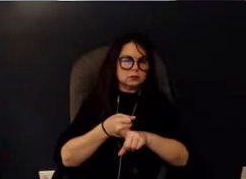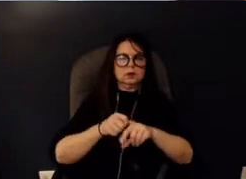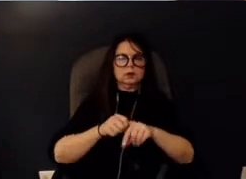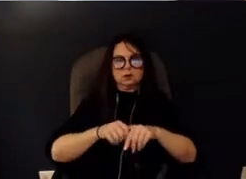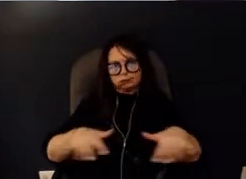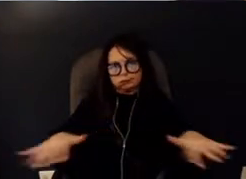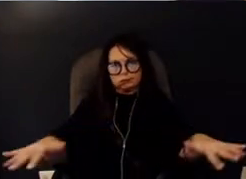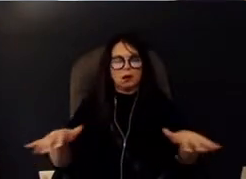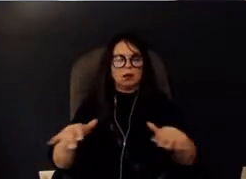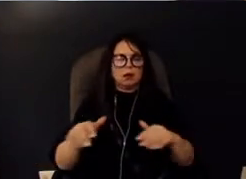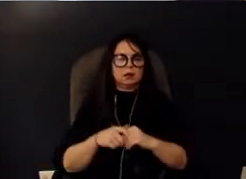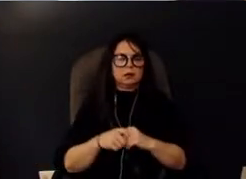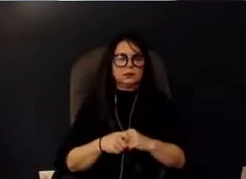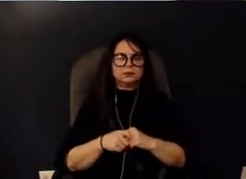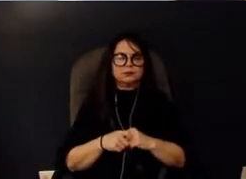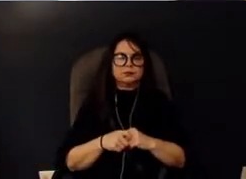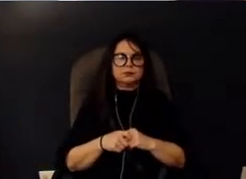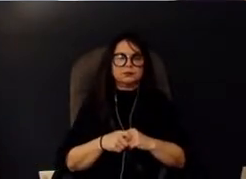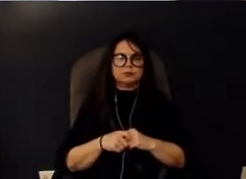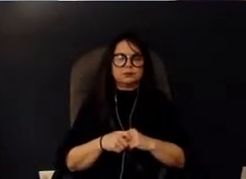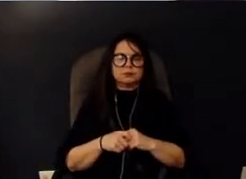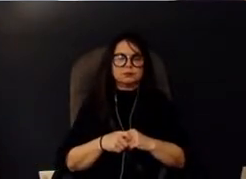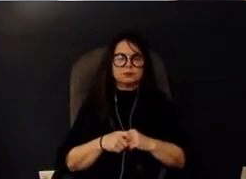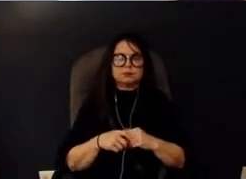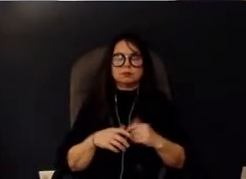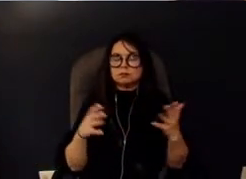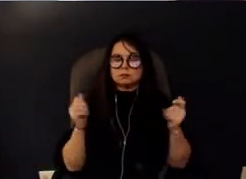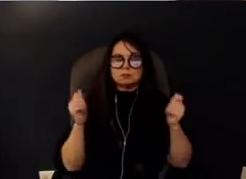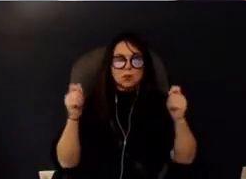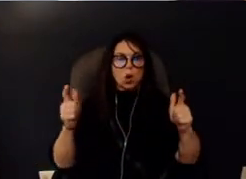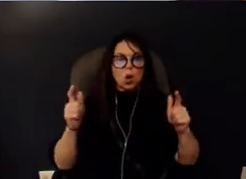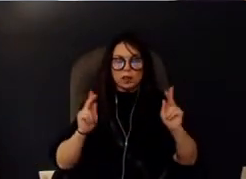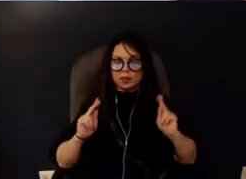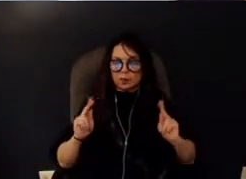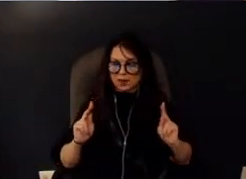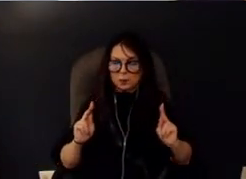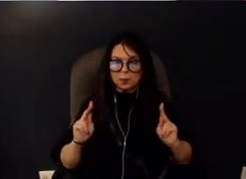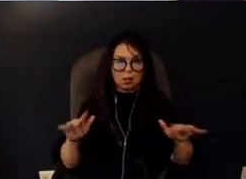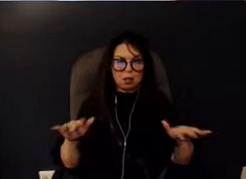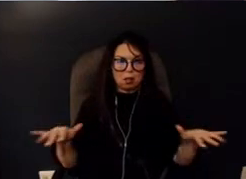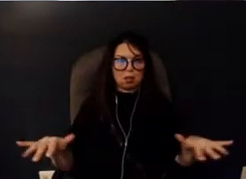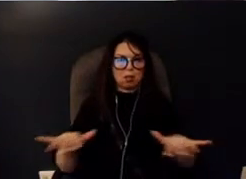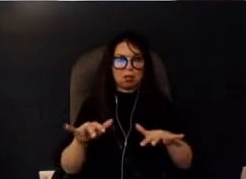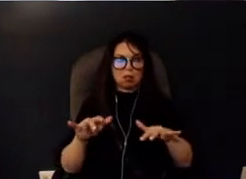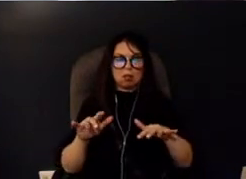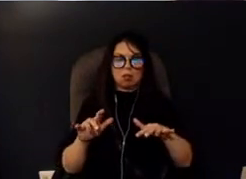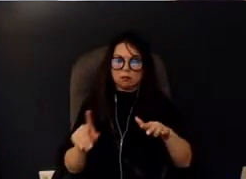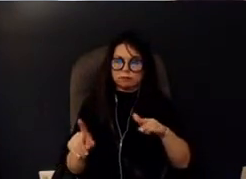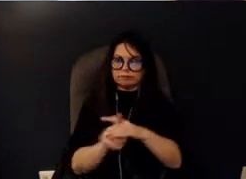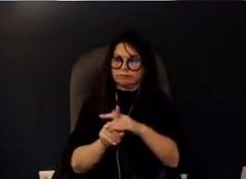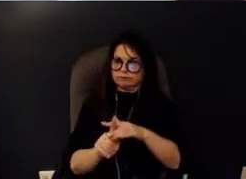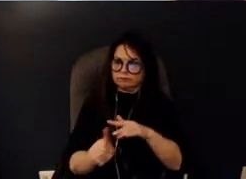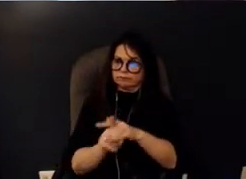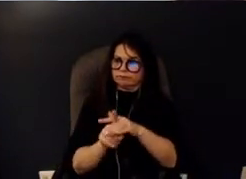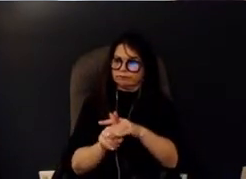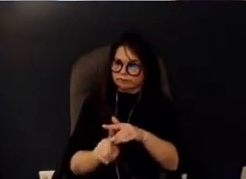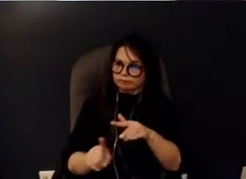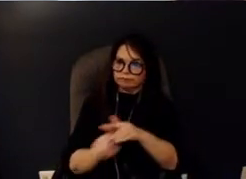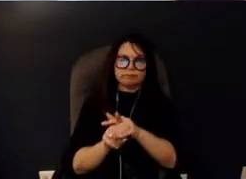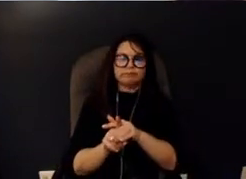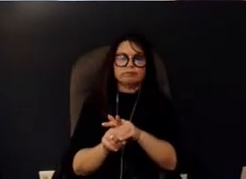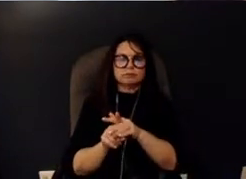And, you know, all of the people who showed up over these past few weeks to really